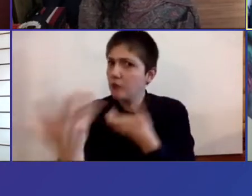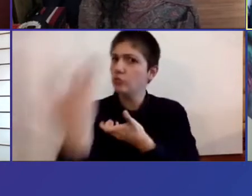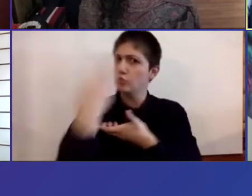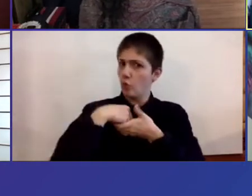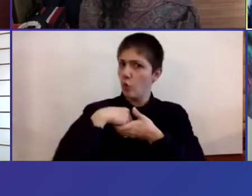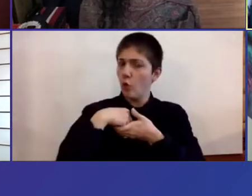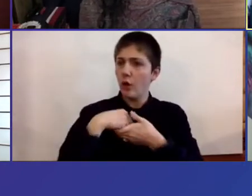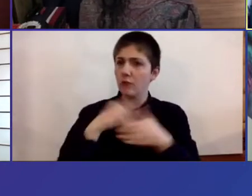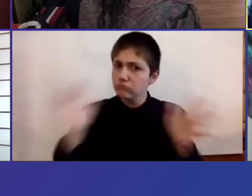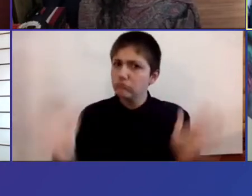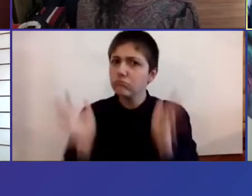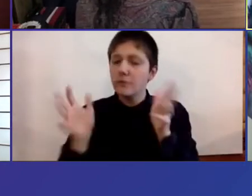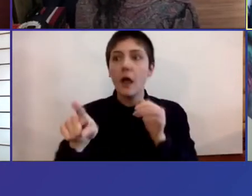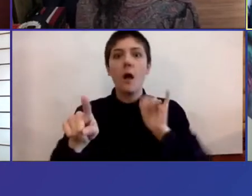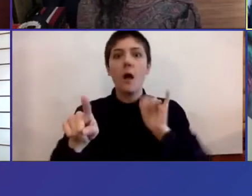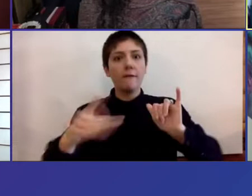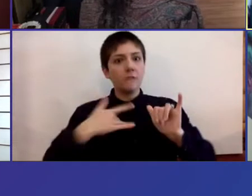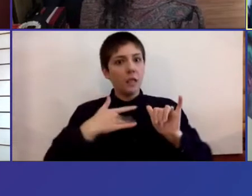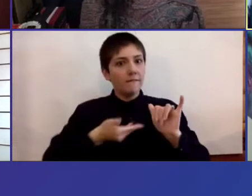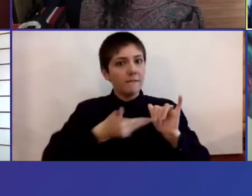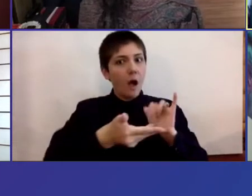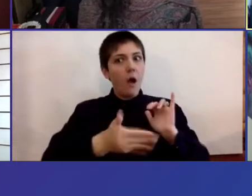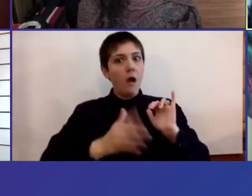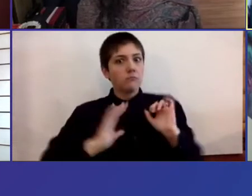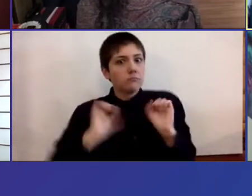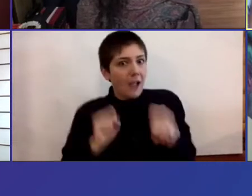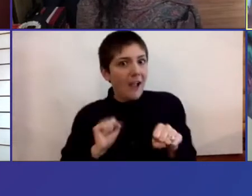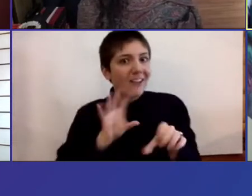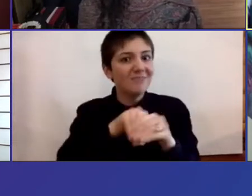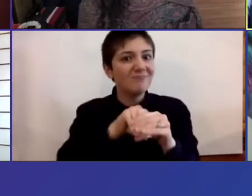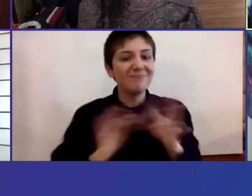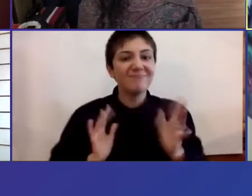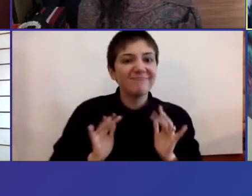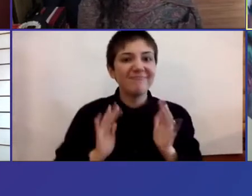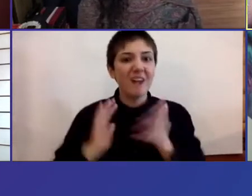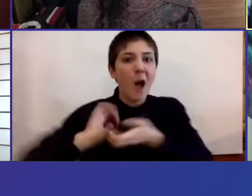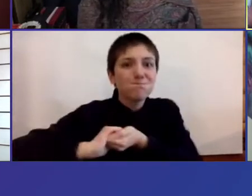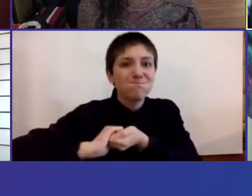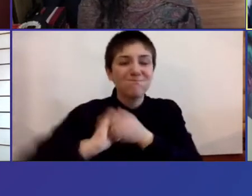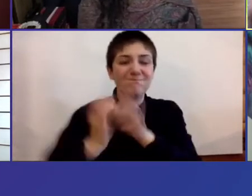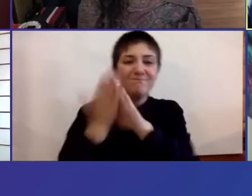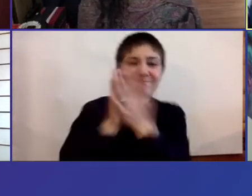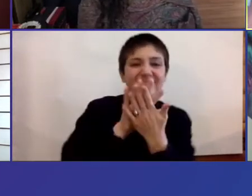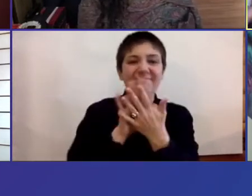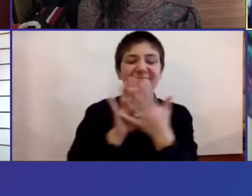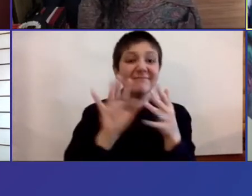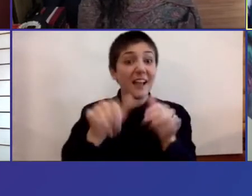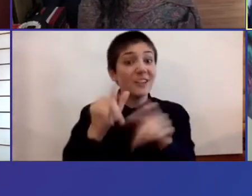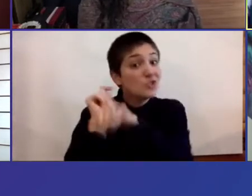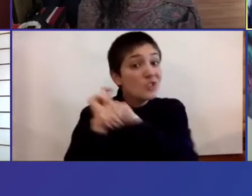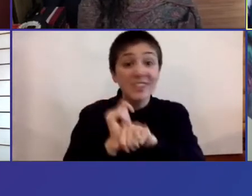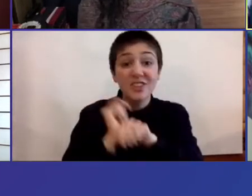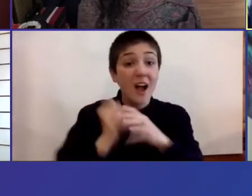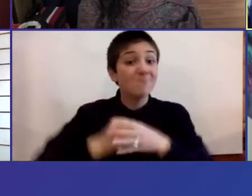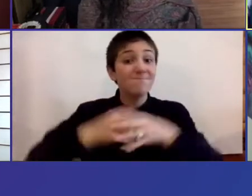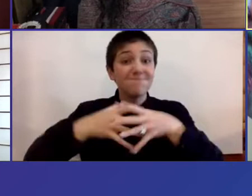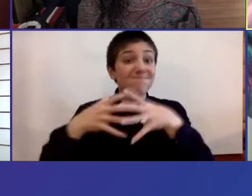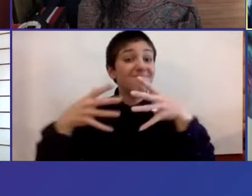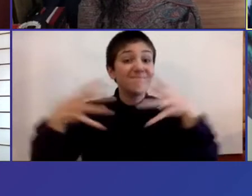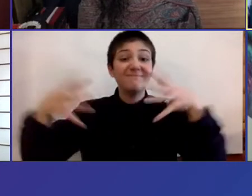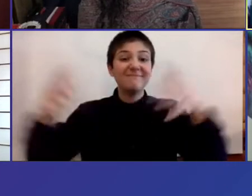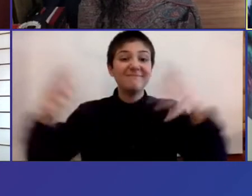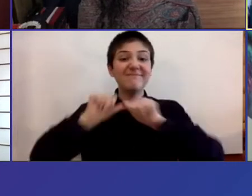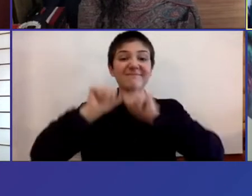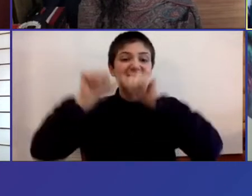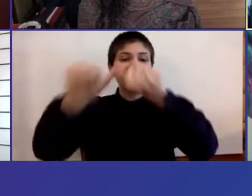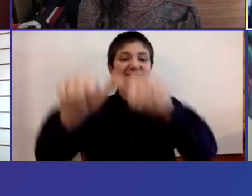do. And that's how we hook them up and make them, keep the tradition expanding here in New York and